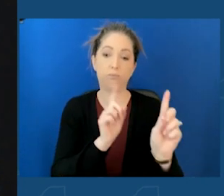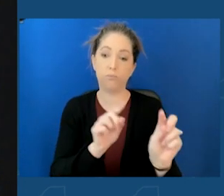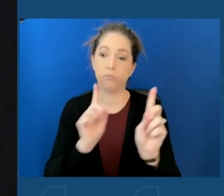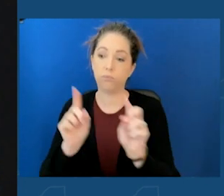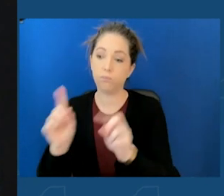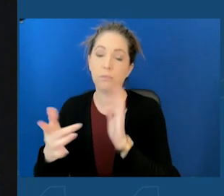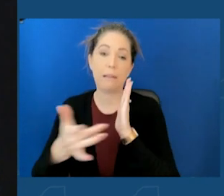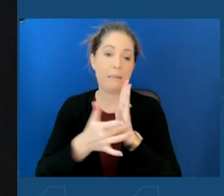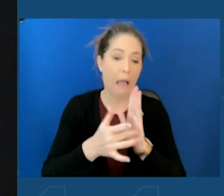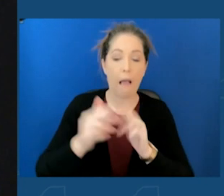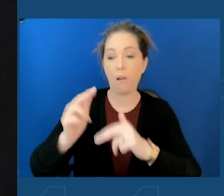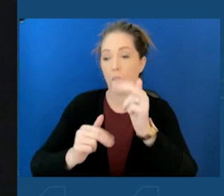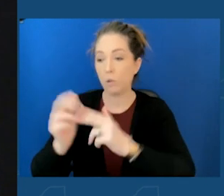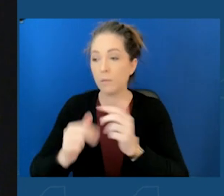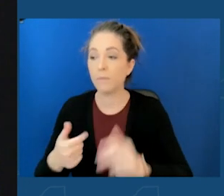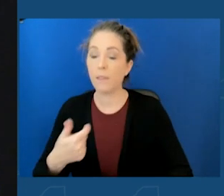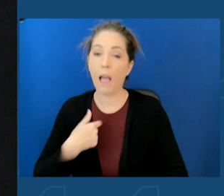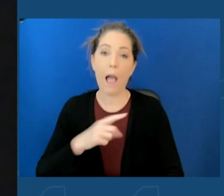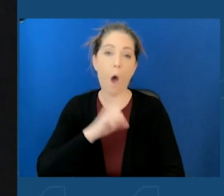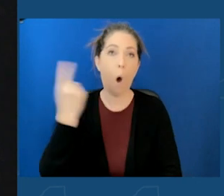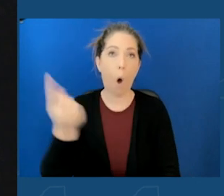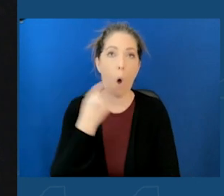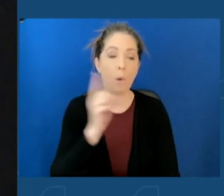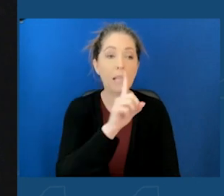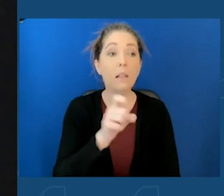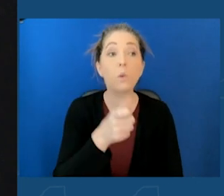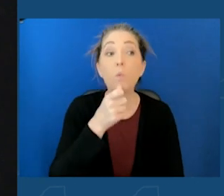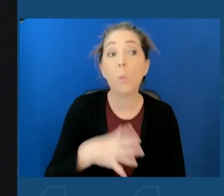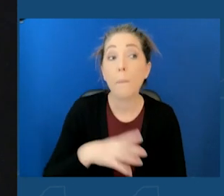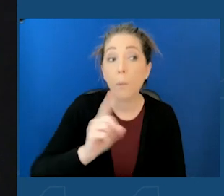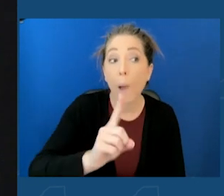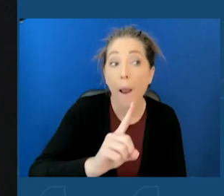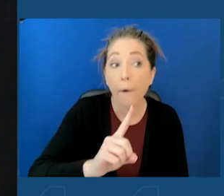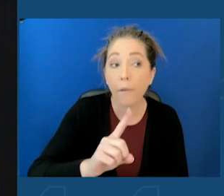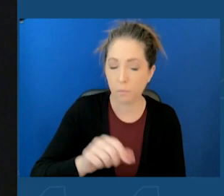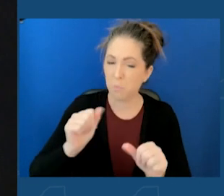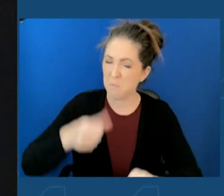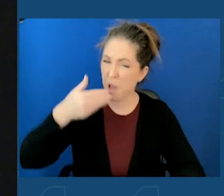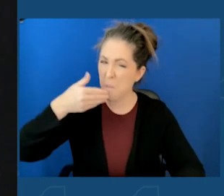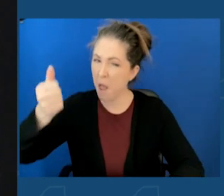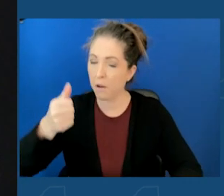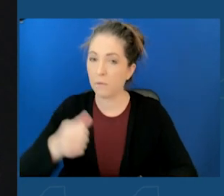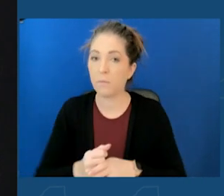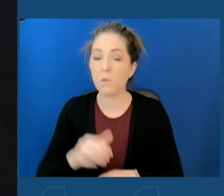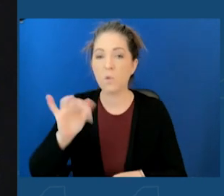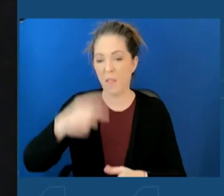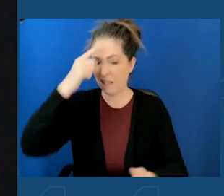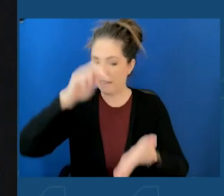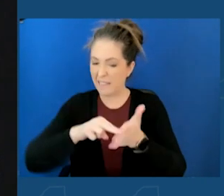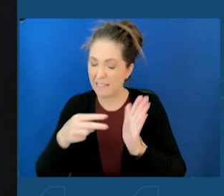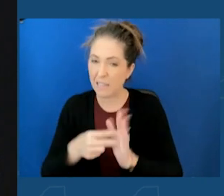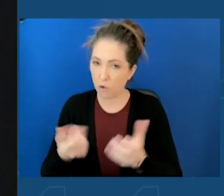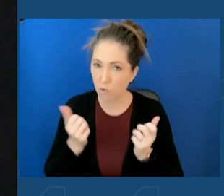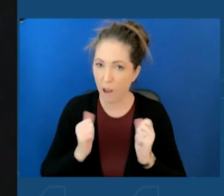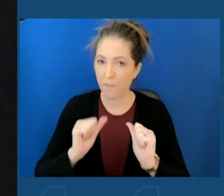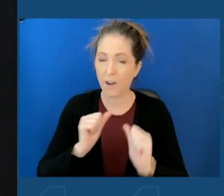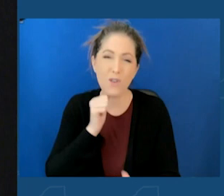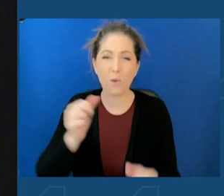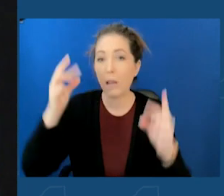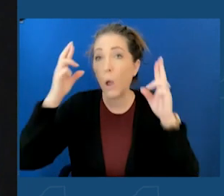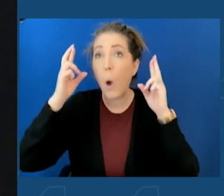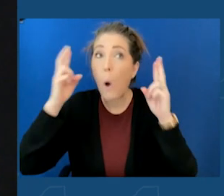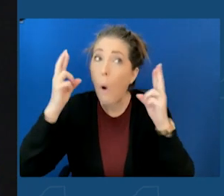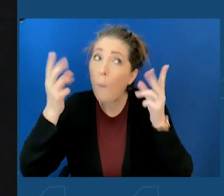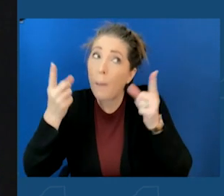saying, and where are the women? We could do better here. So that happens with an intentional effort. You don't just hope it happens. You put